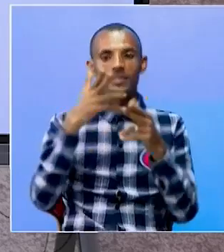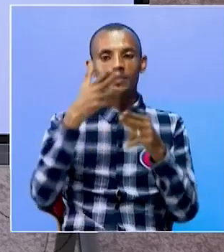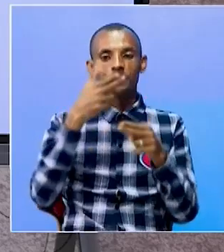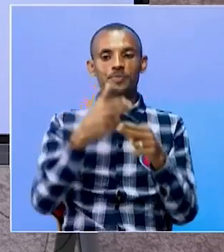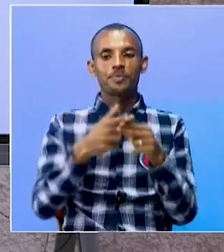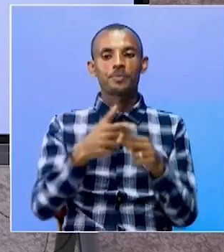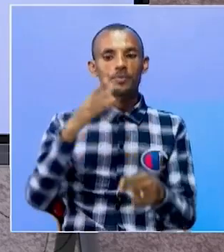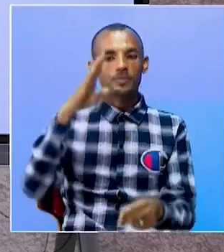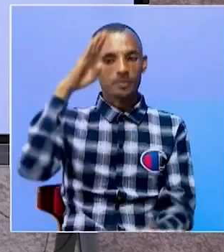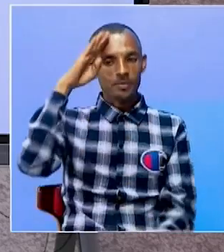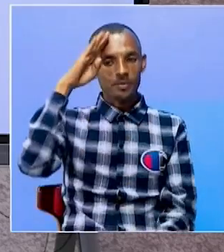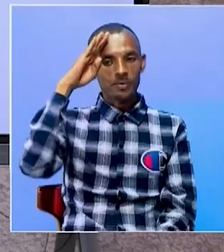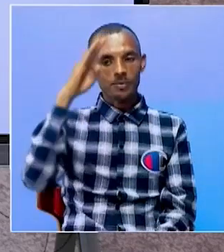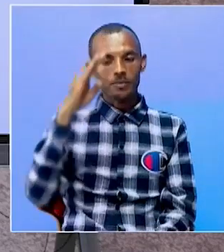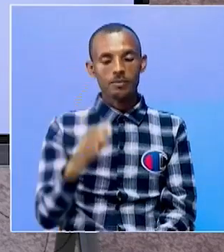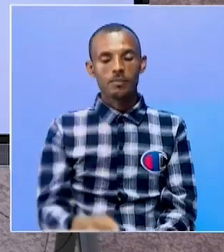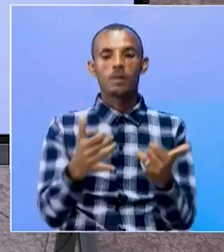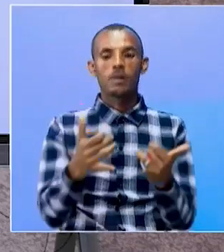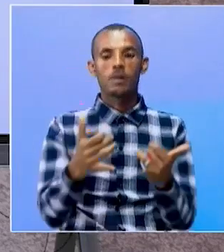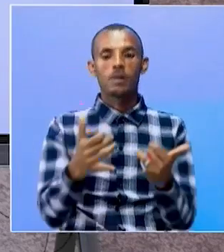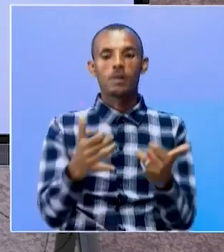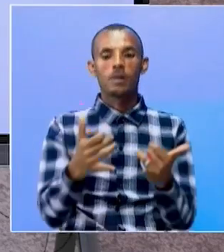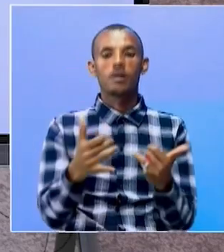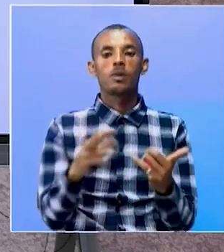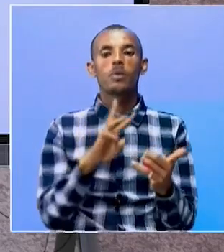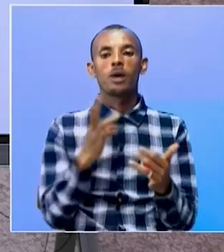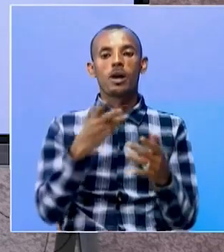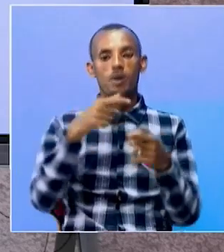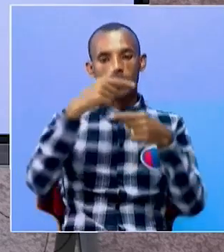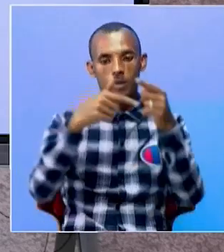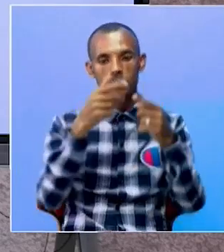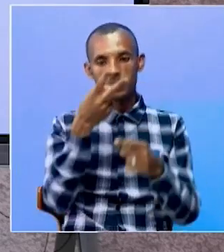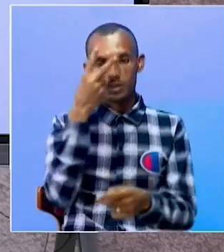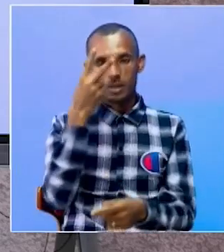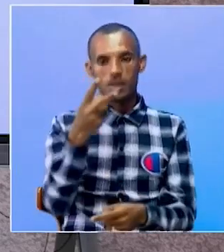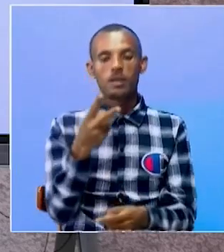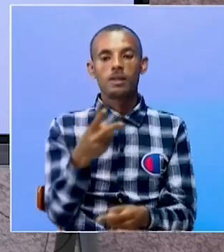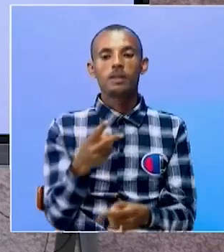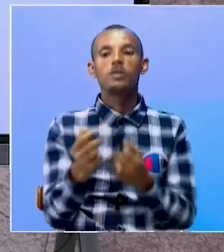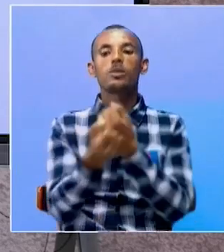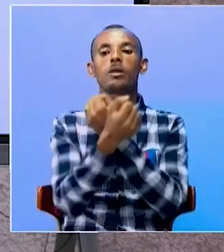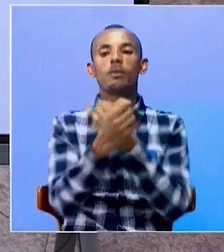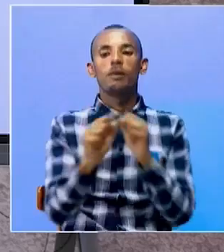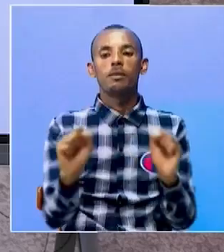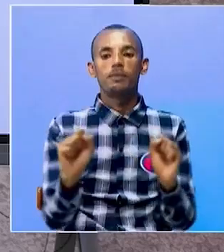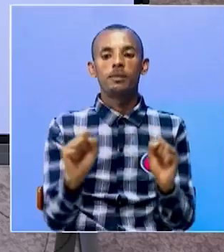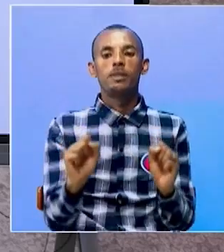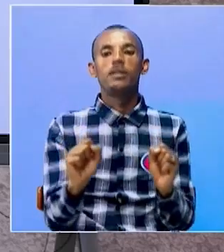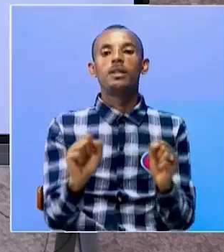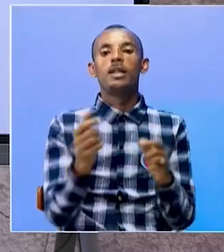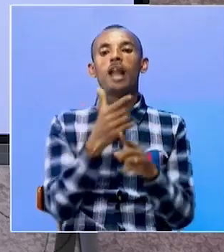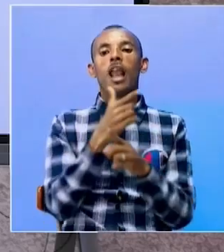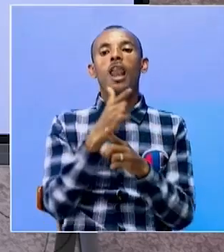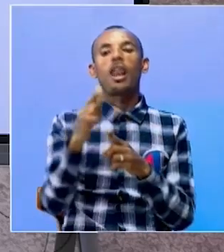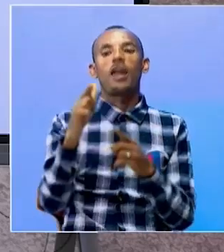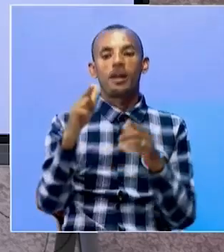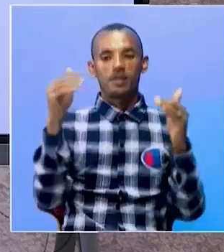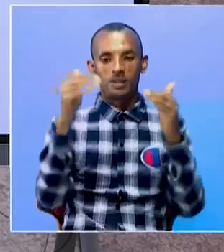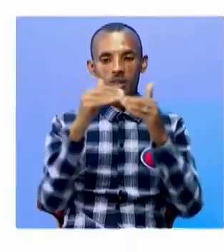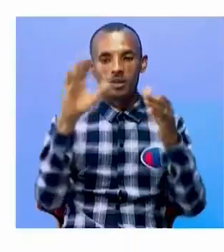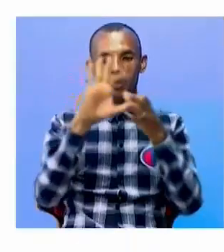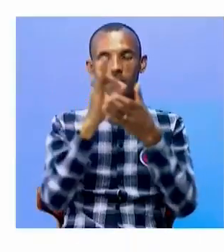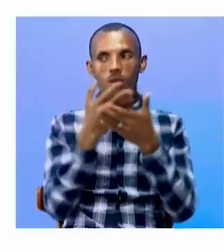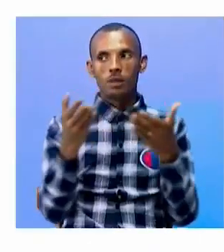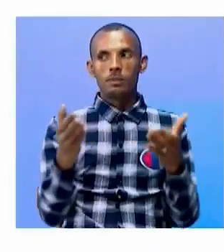I am Bizuna Makonnen. Today we are going to see solving linear equations.